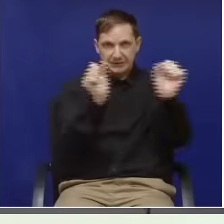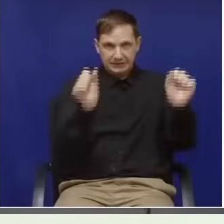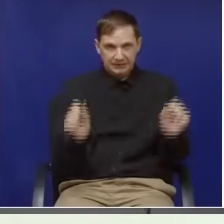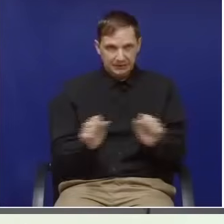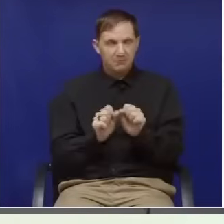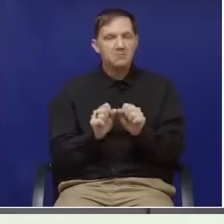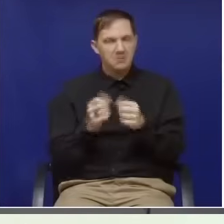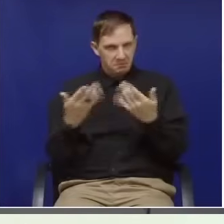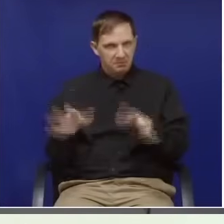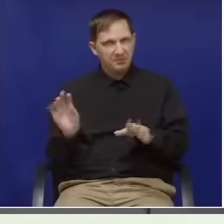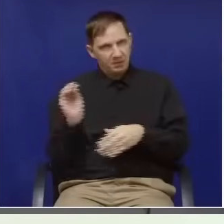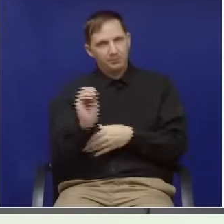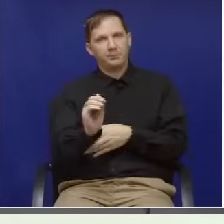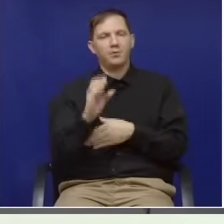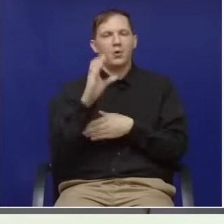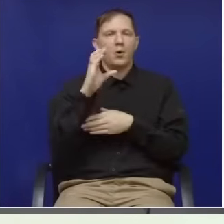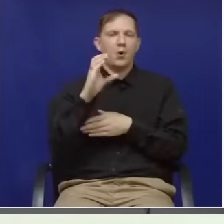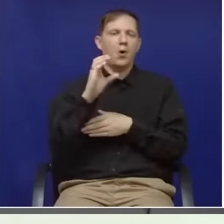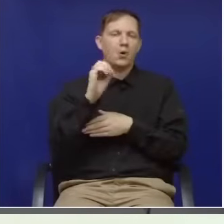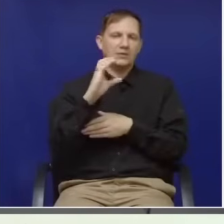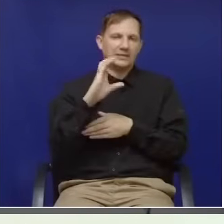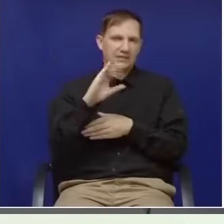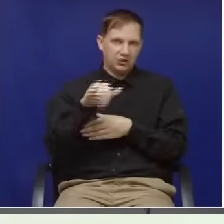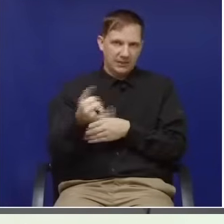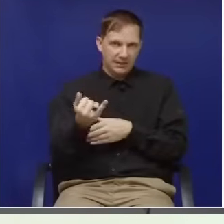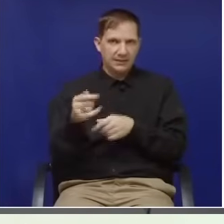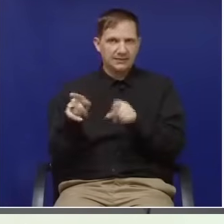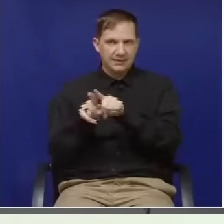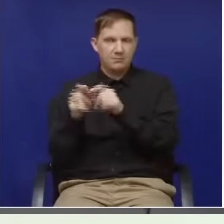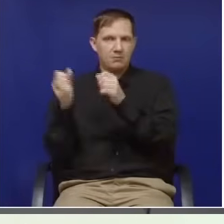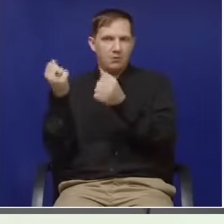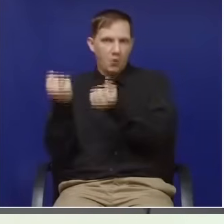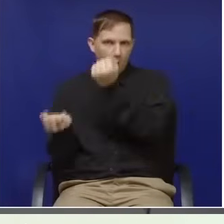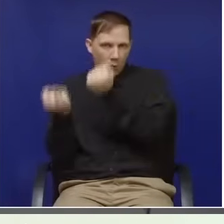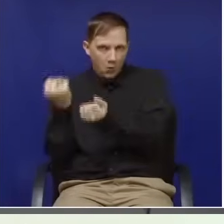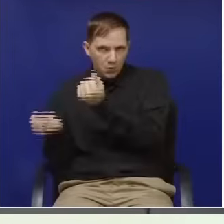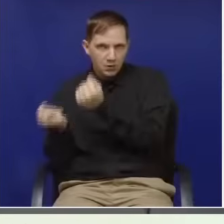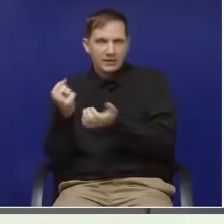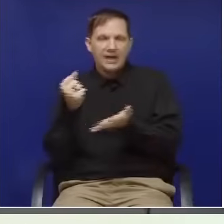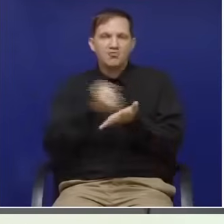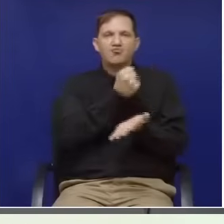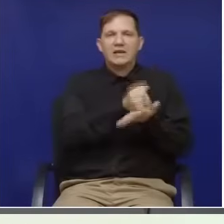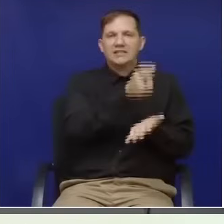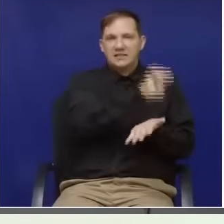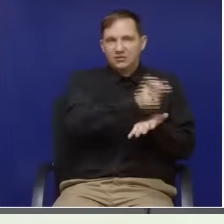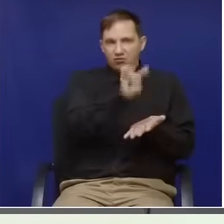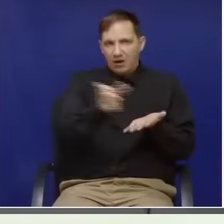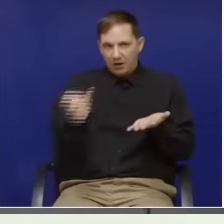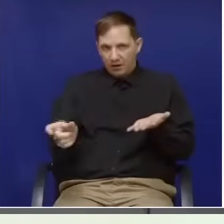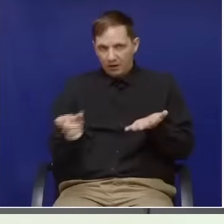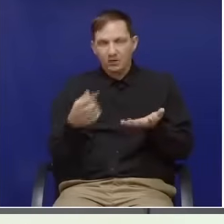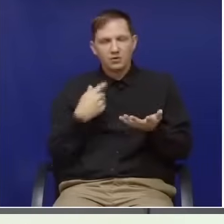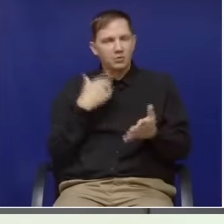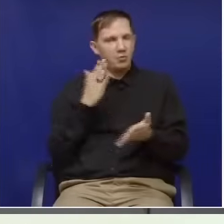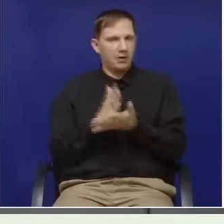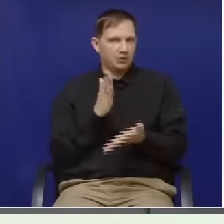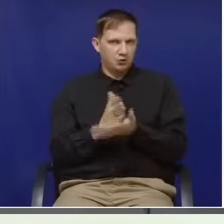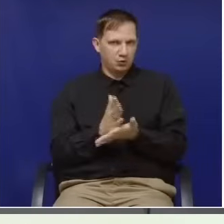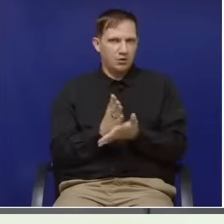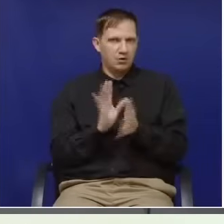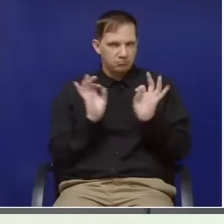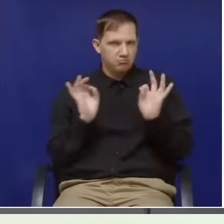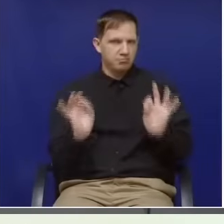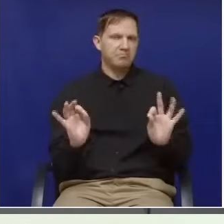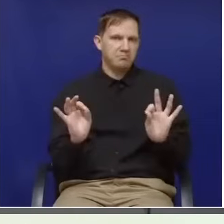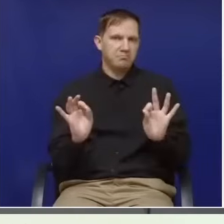OCJ and the heads of courts together with the registrars to be able to ensure that there is no malfunctioning within our